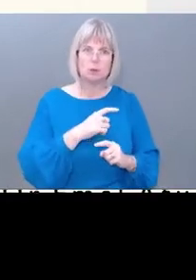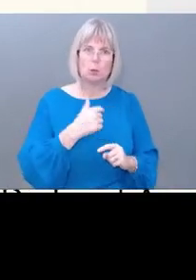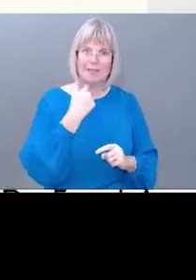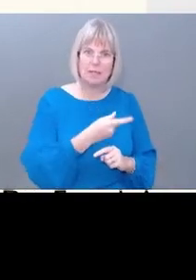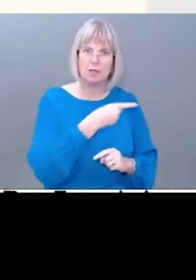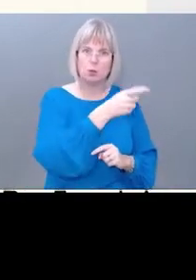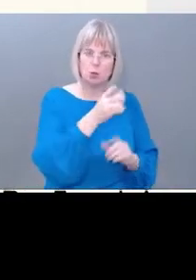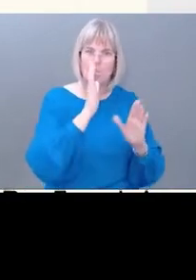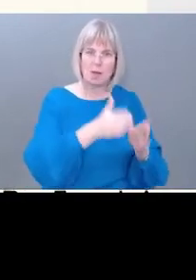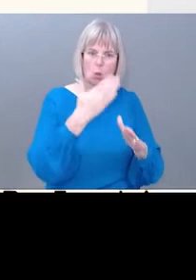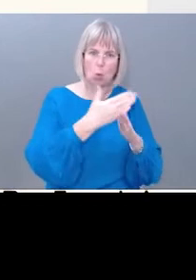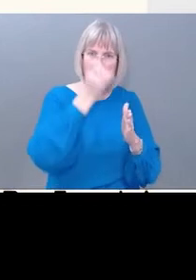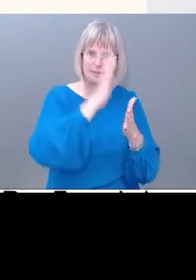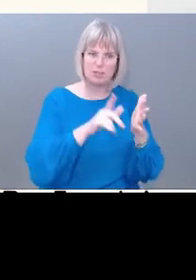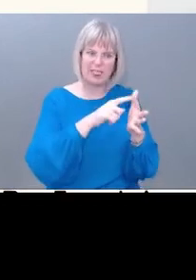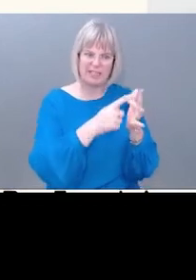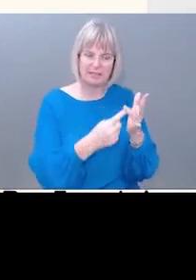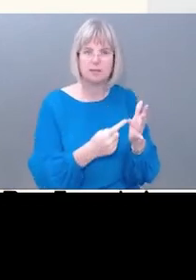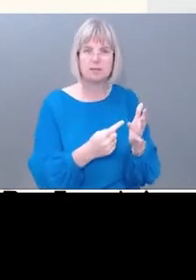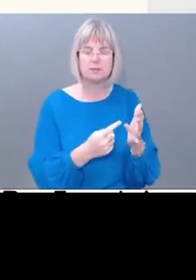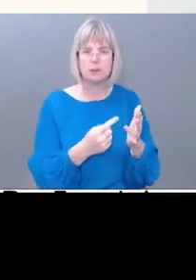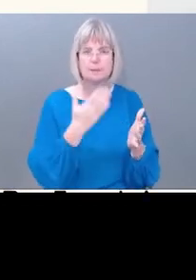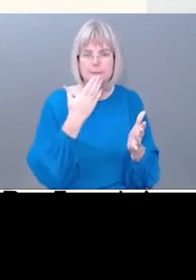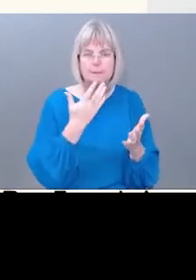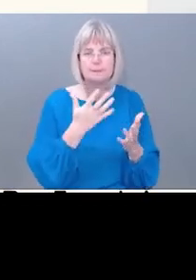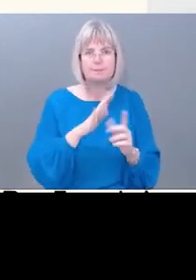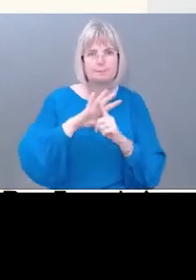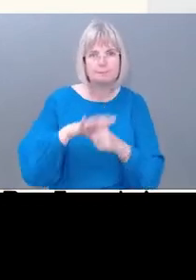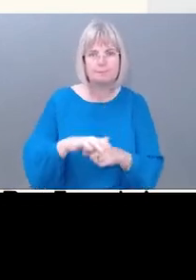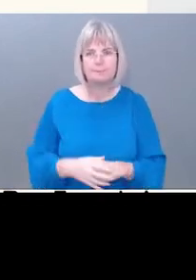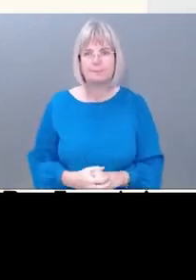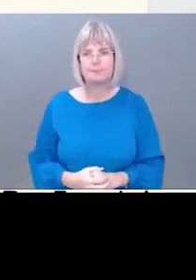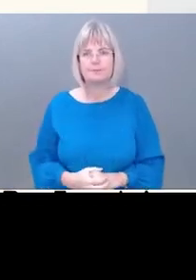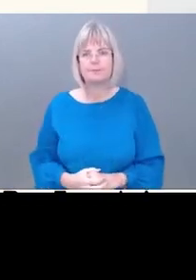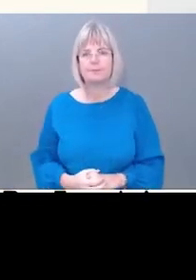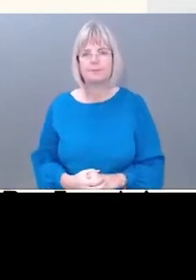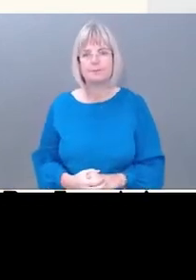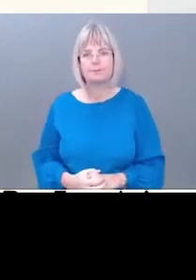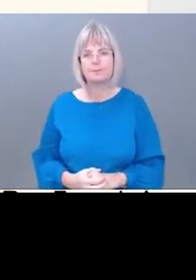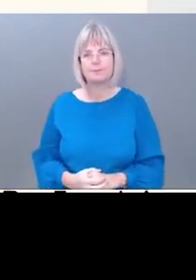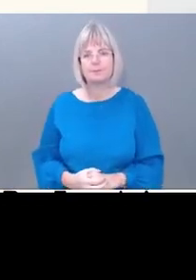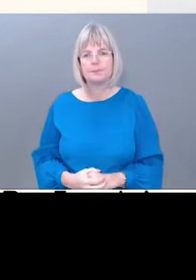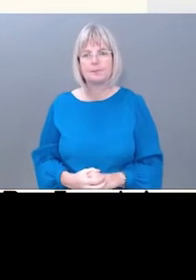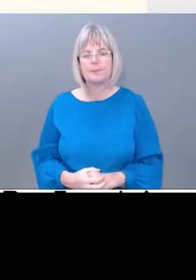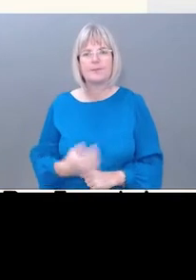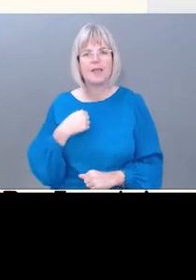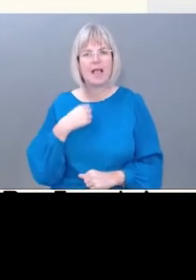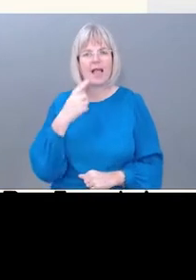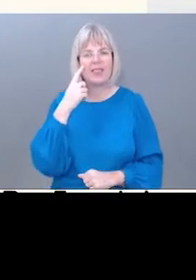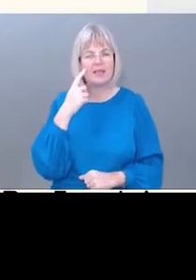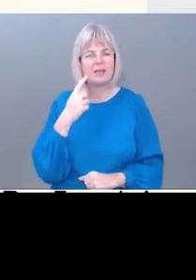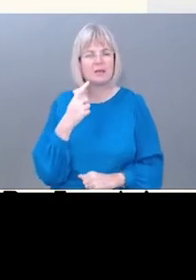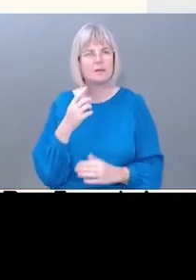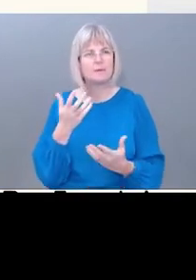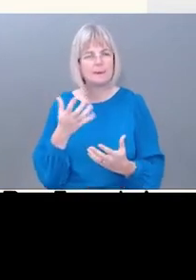are thinking about how we can sort of reach out to sort of at an earlier stage to reach aspiring